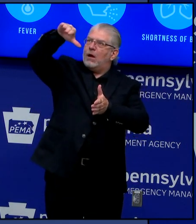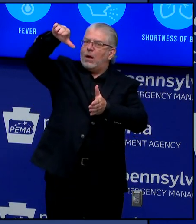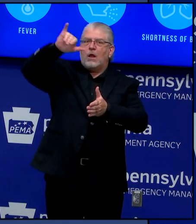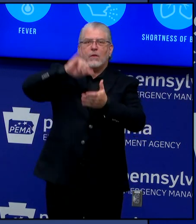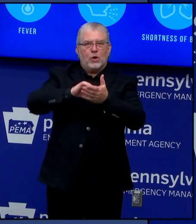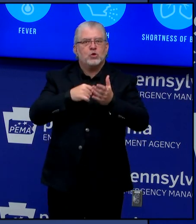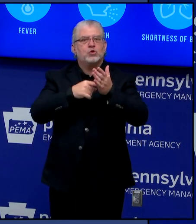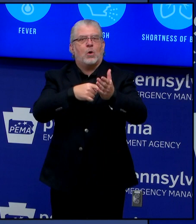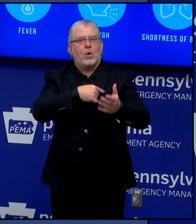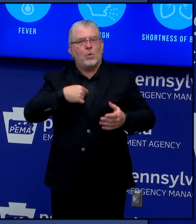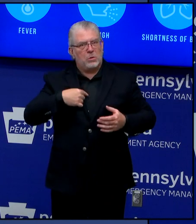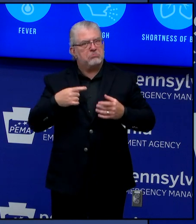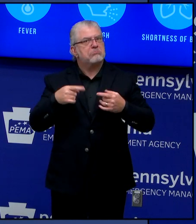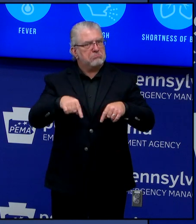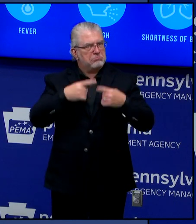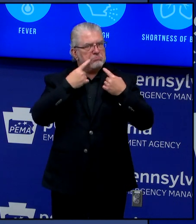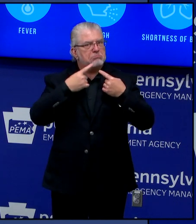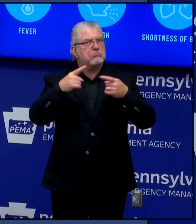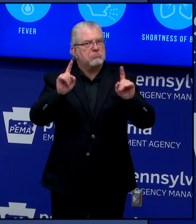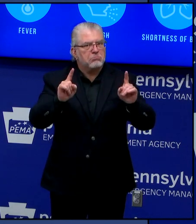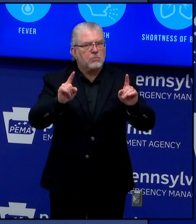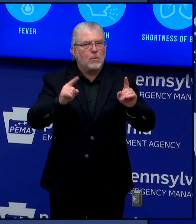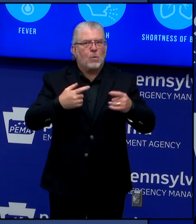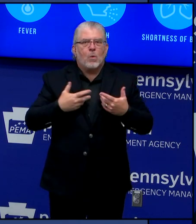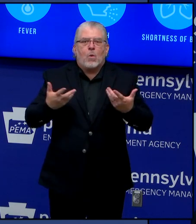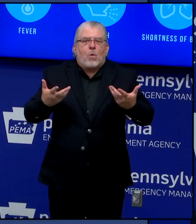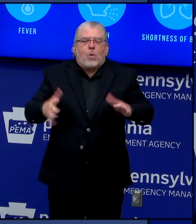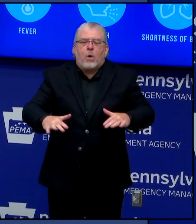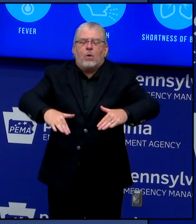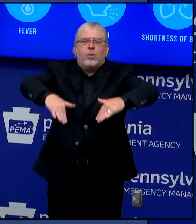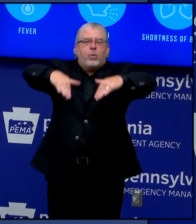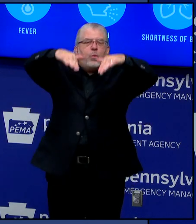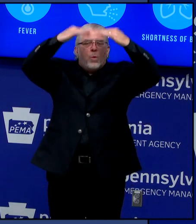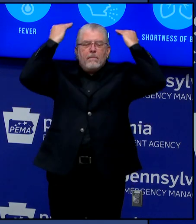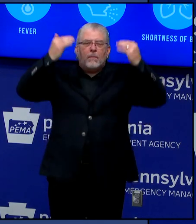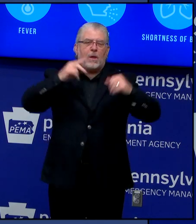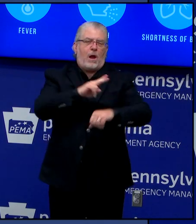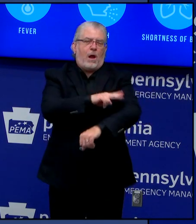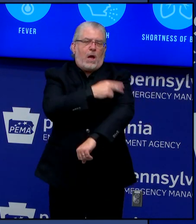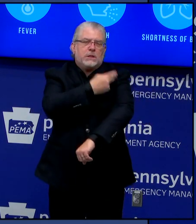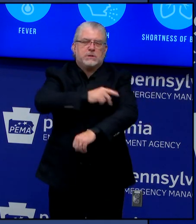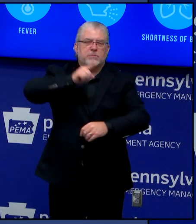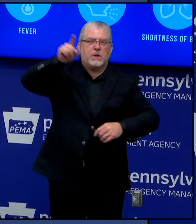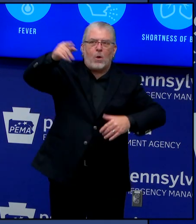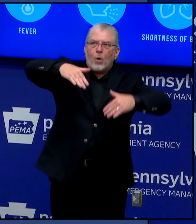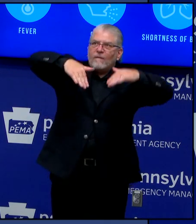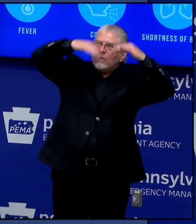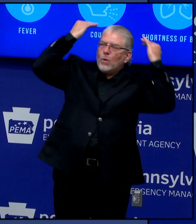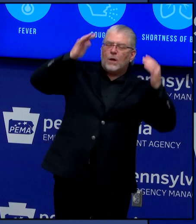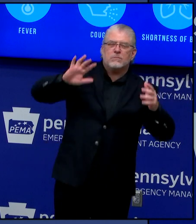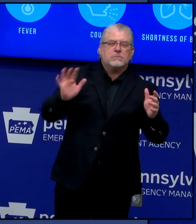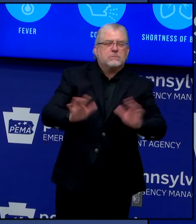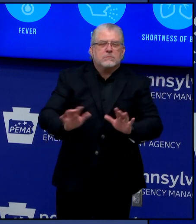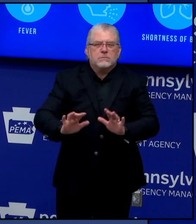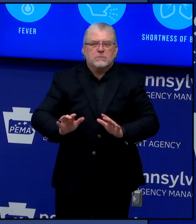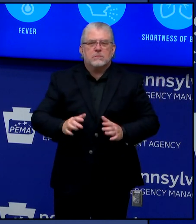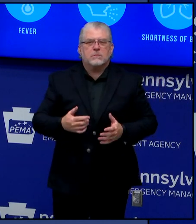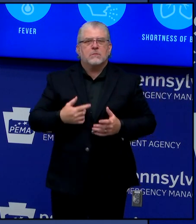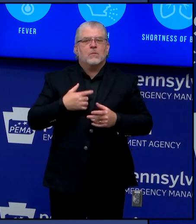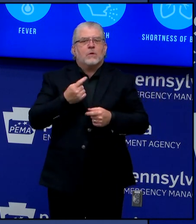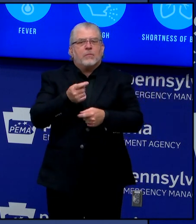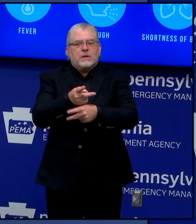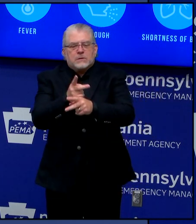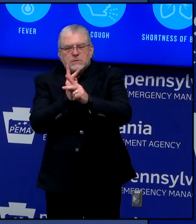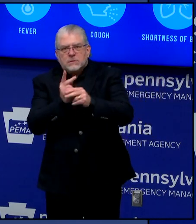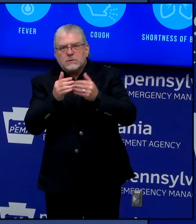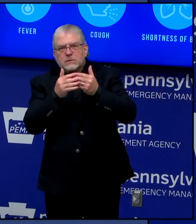did not overwhelm our healthcare system, but we have to be careful in the future because COVID-19 is not gone from Pennsylvania